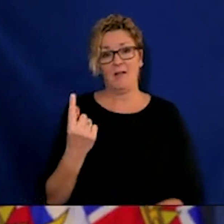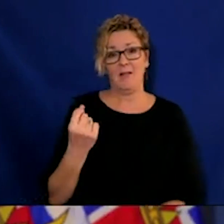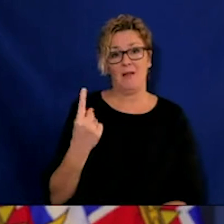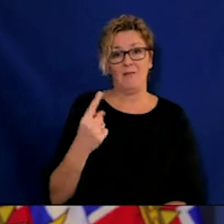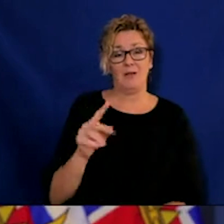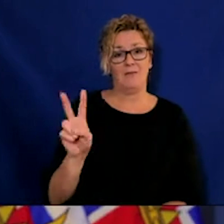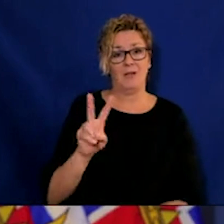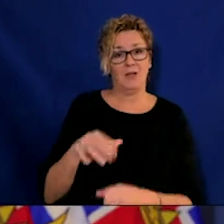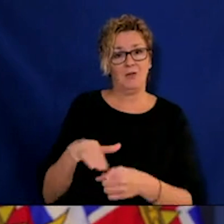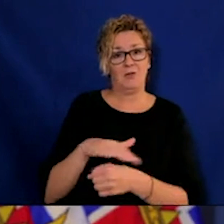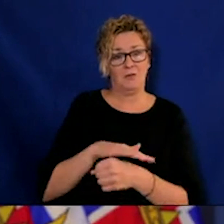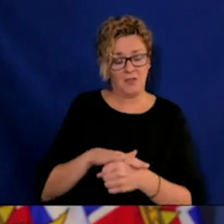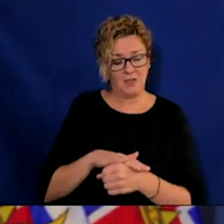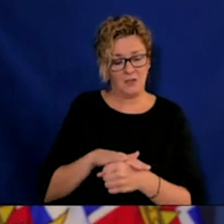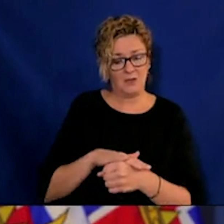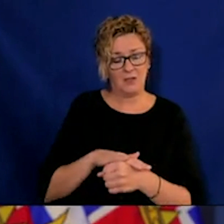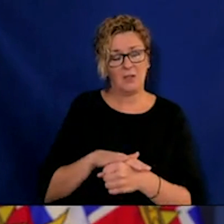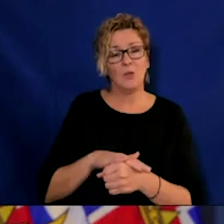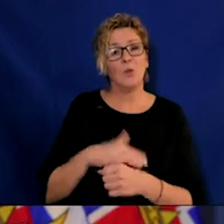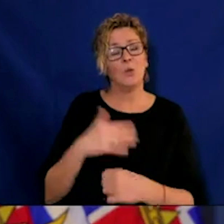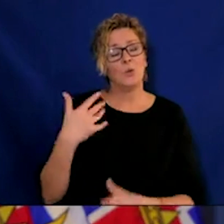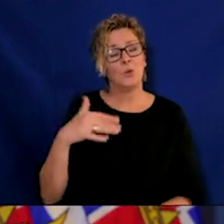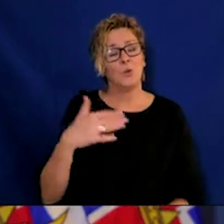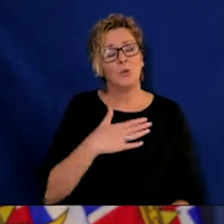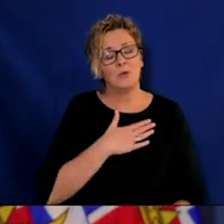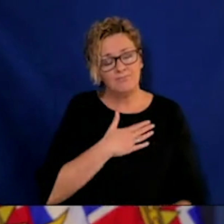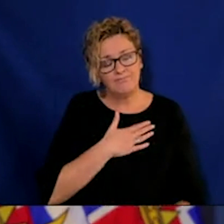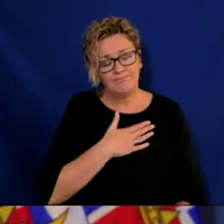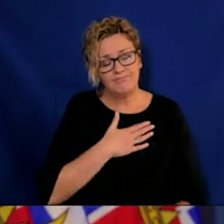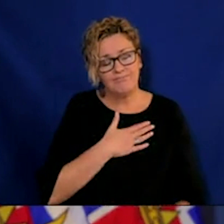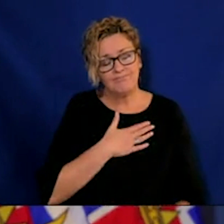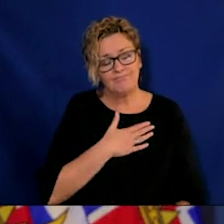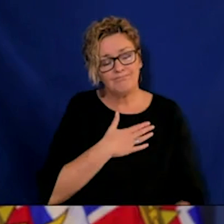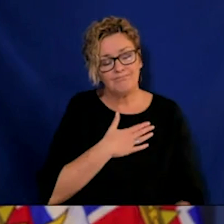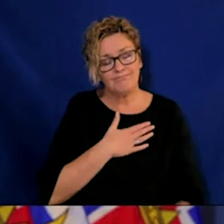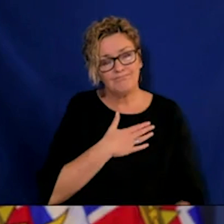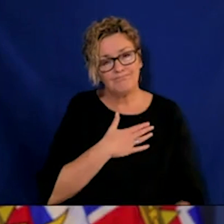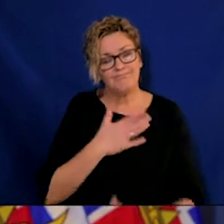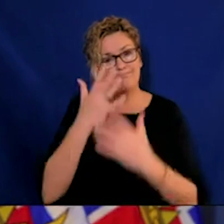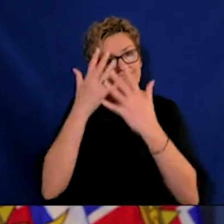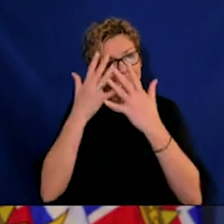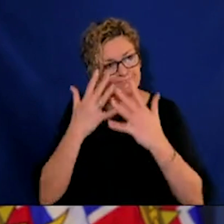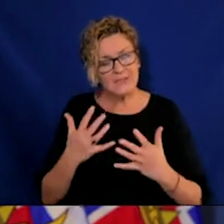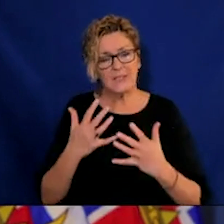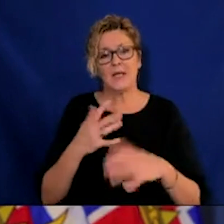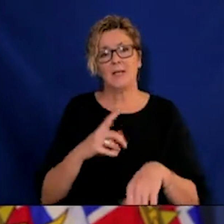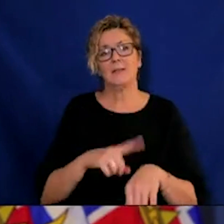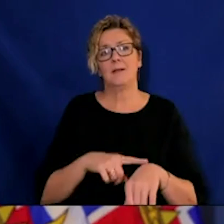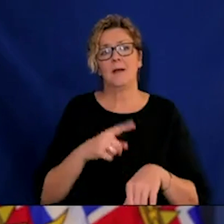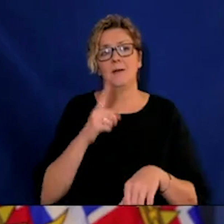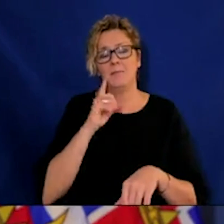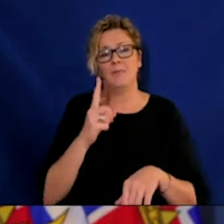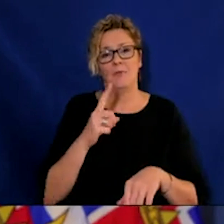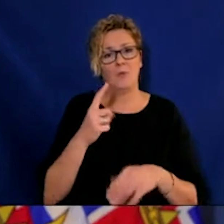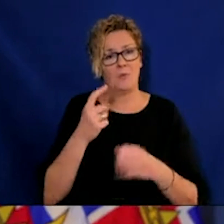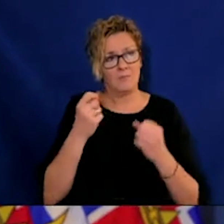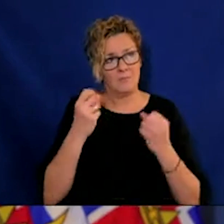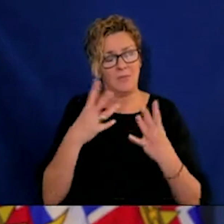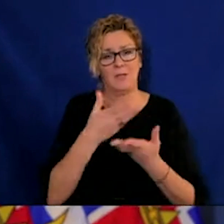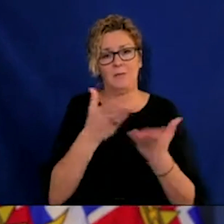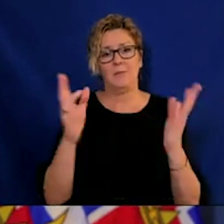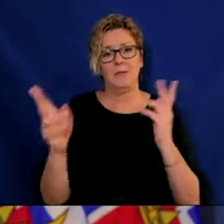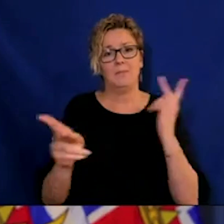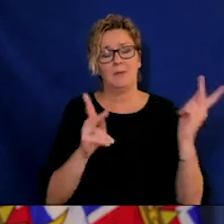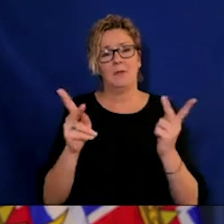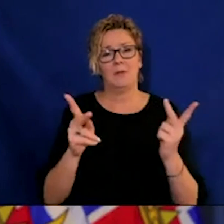Henry said, this is a difficult and gutting time under these circumstances, and